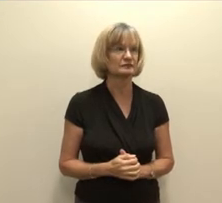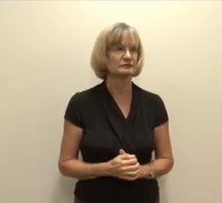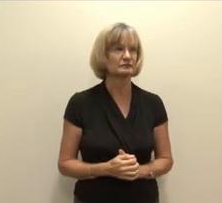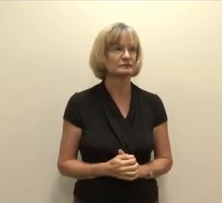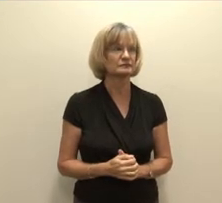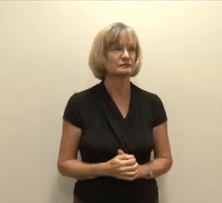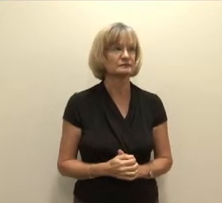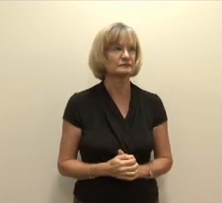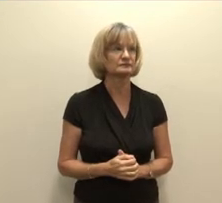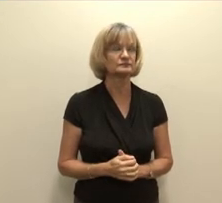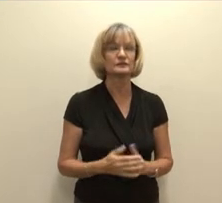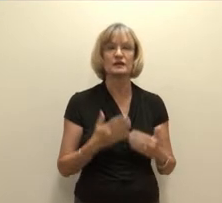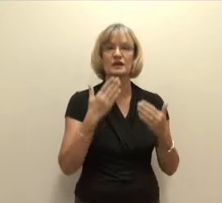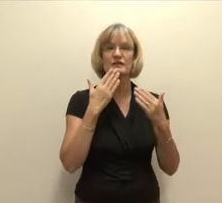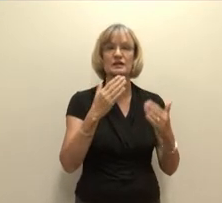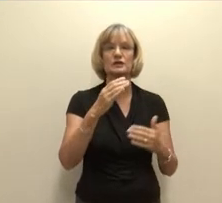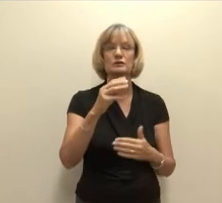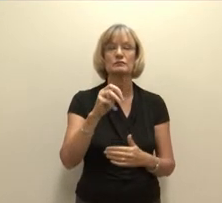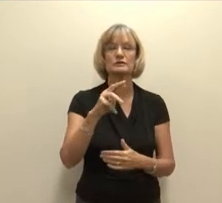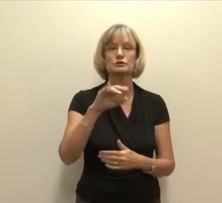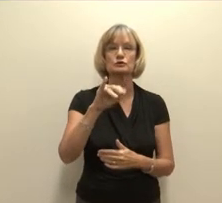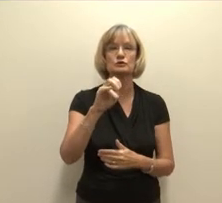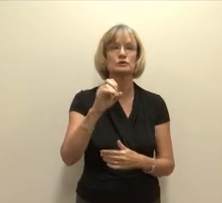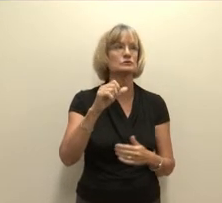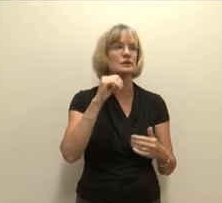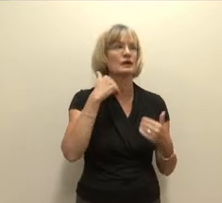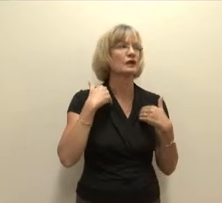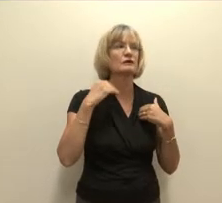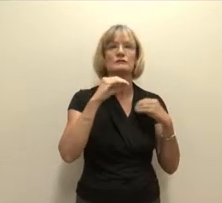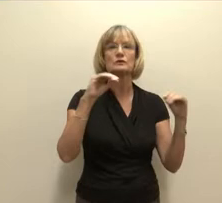All right, thank you, Mr. Jones. I do not have any other